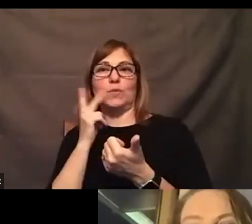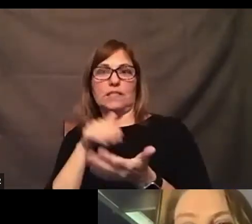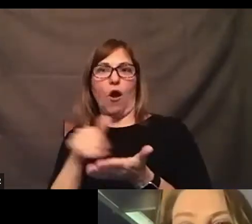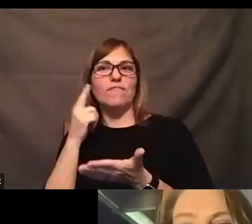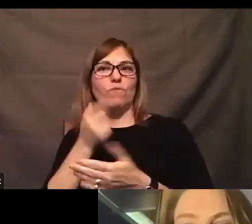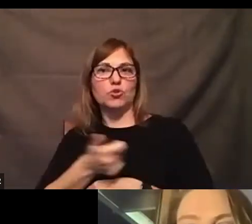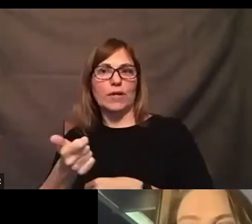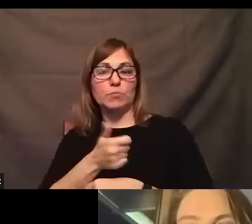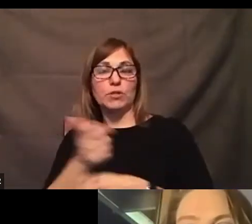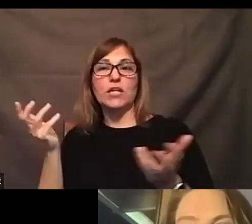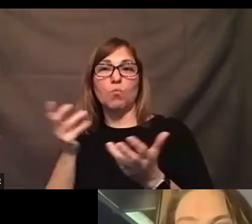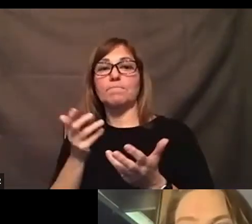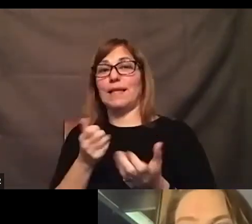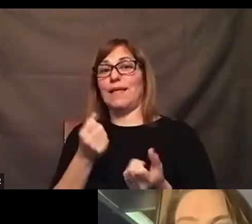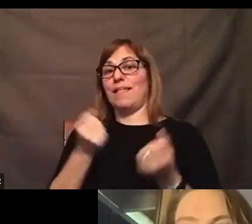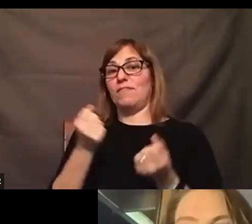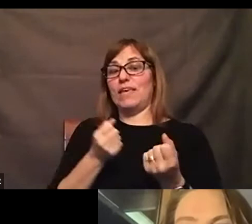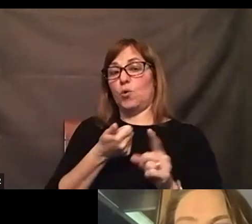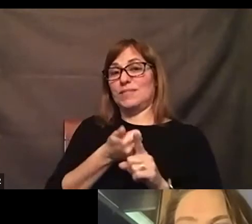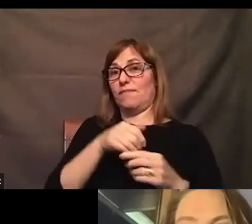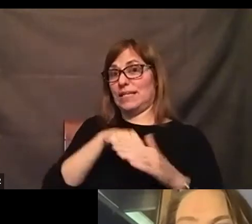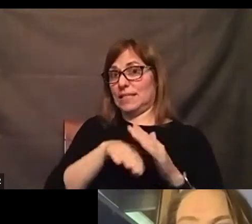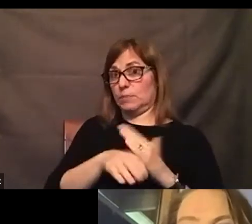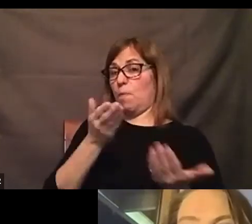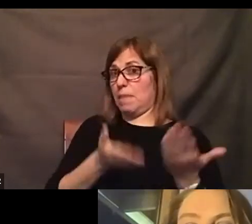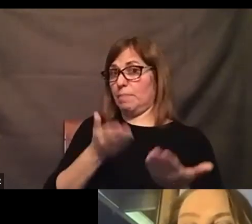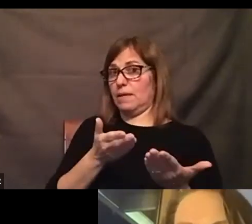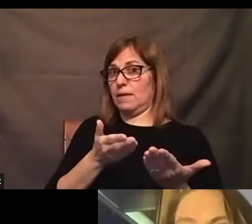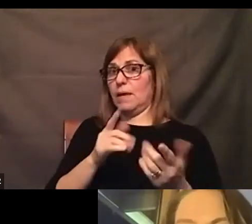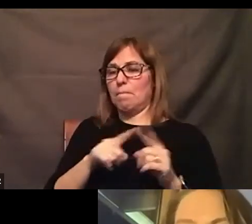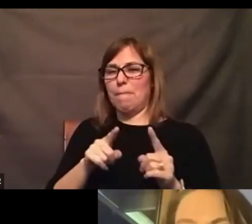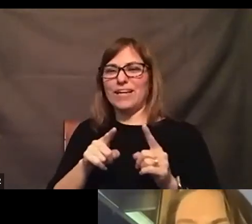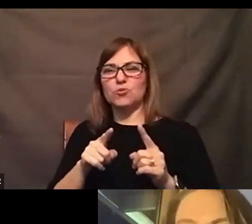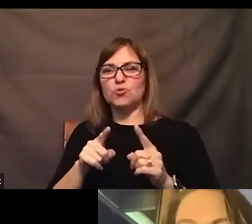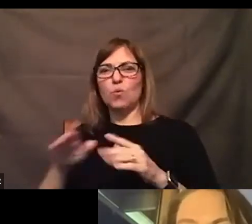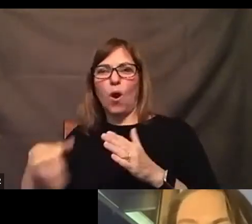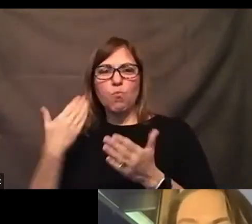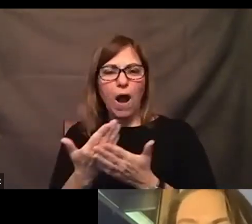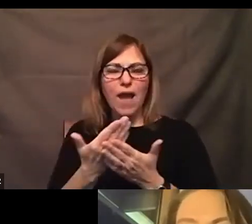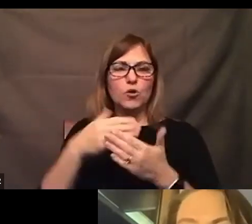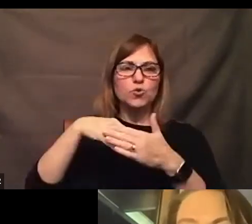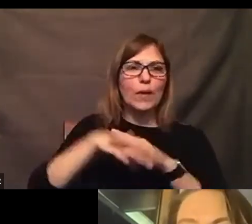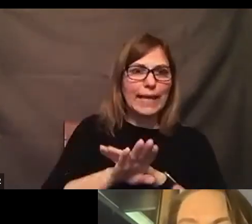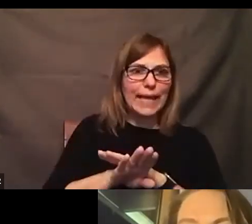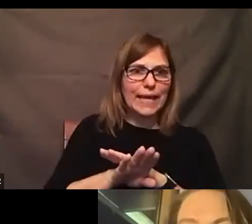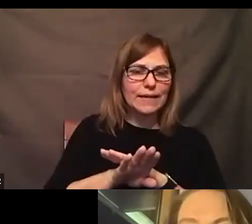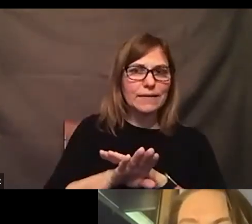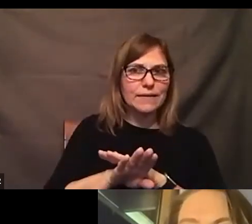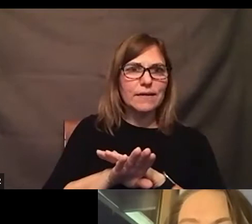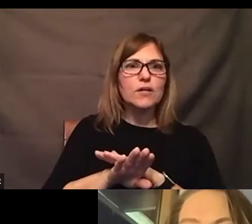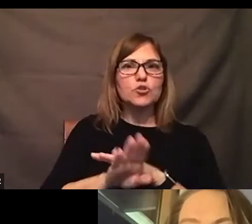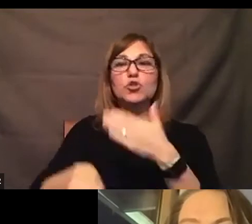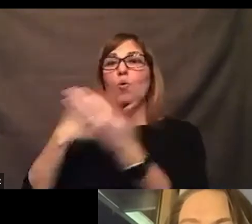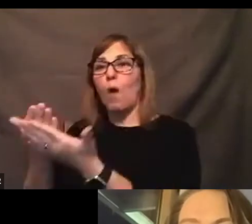transportation is, while a vehicle might be accessible, getting to that vehicle or getting from that vehicle to where you need to go is not.